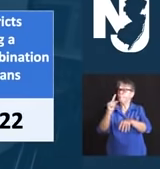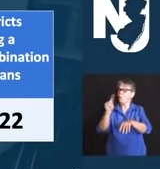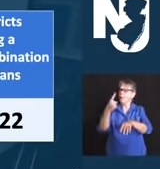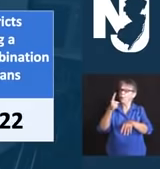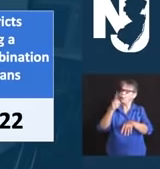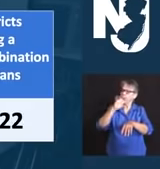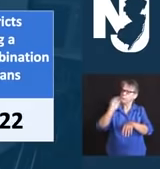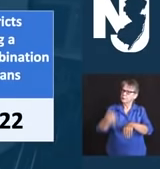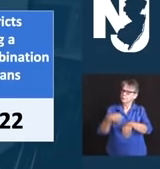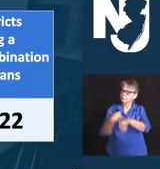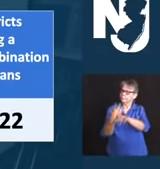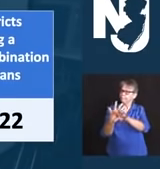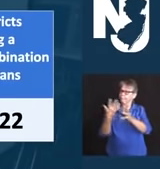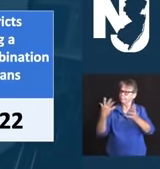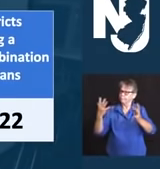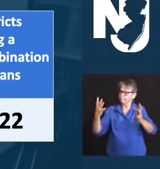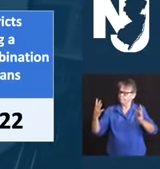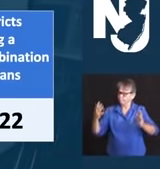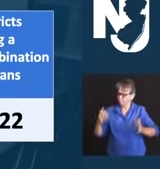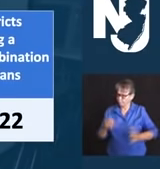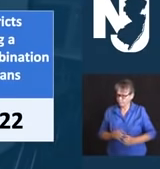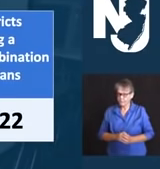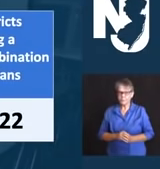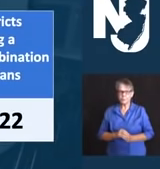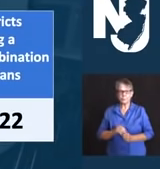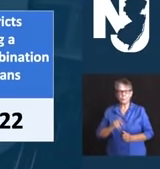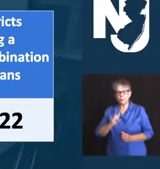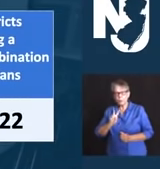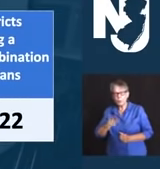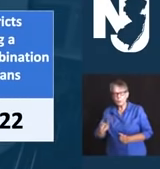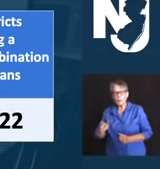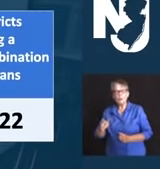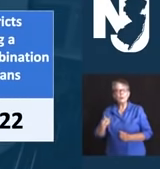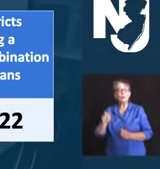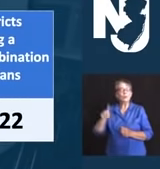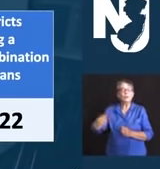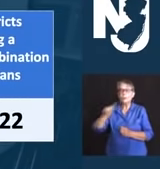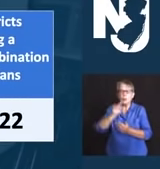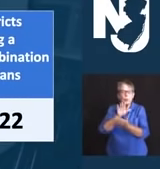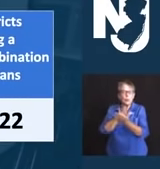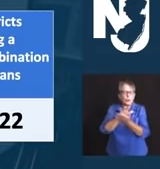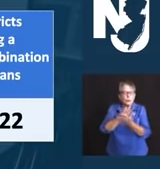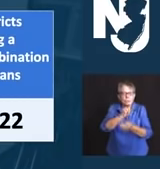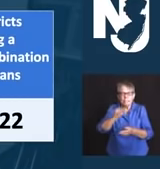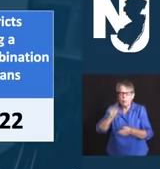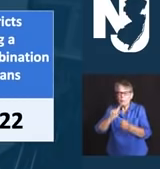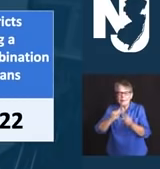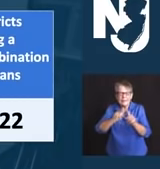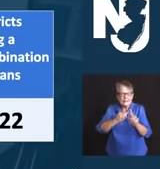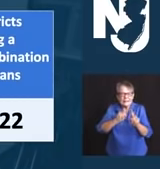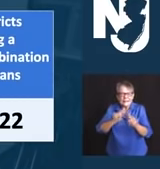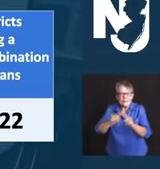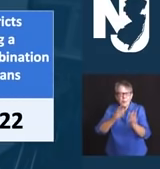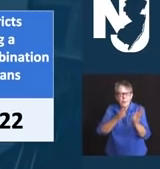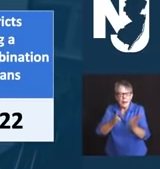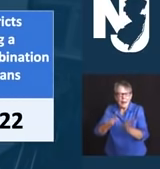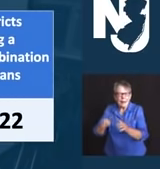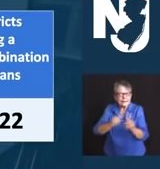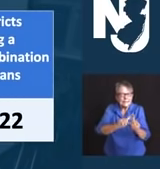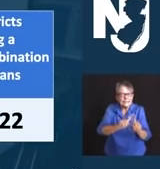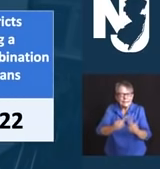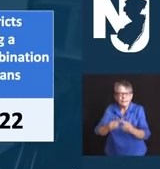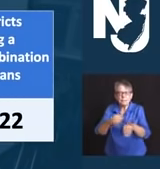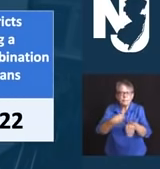and by the way, Kevin will add to this very simply, the numbers add up to more school districts that we have as a public education matter, and